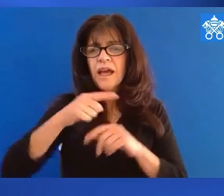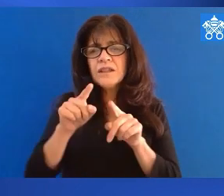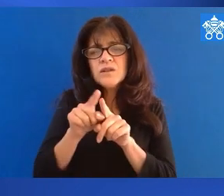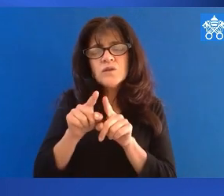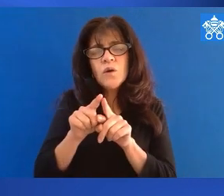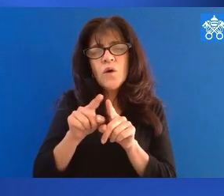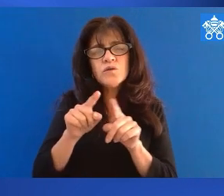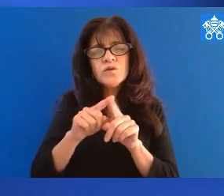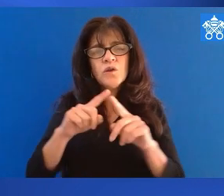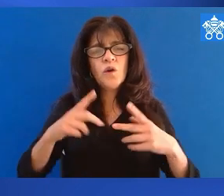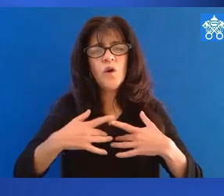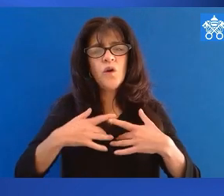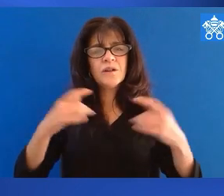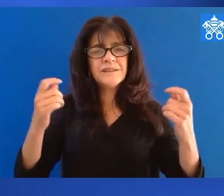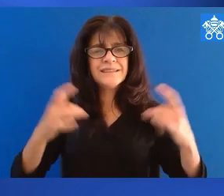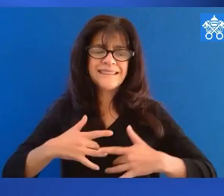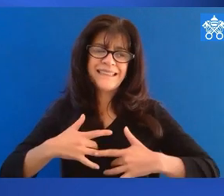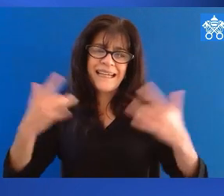there will be also